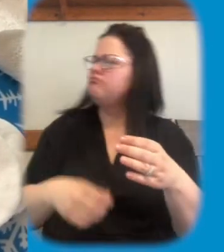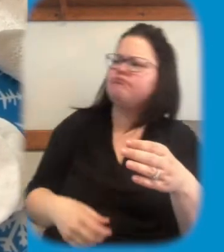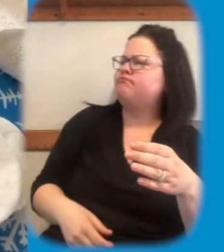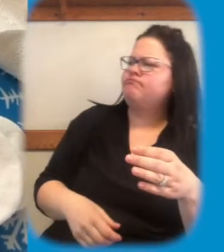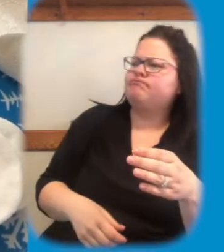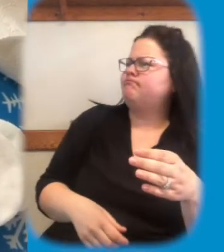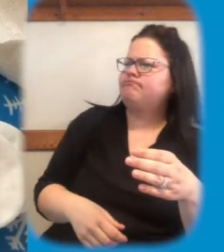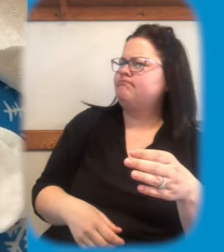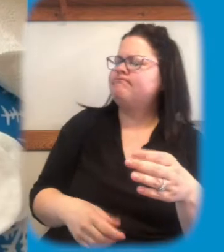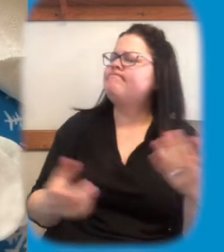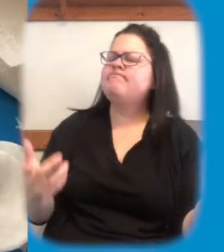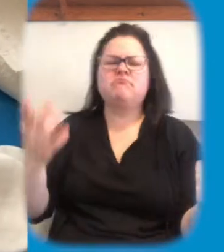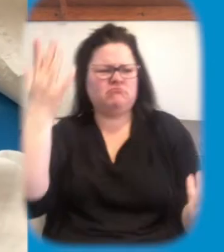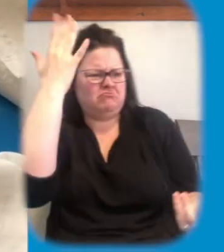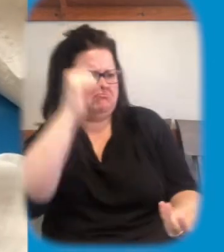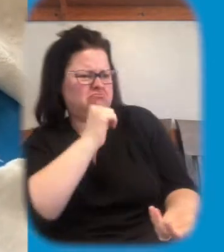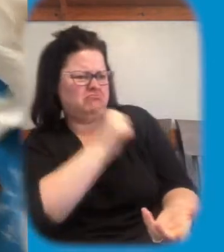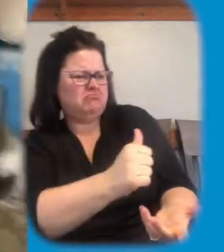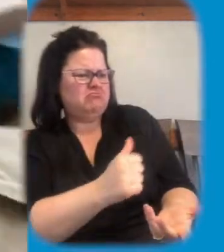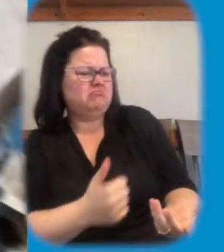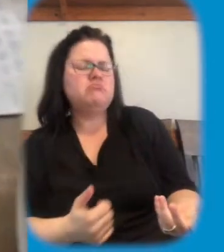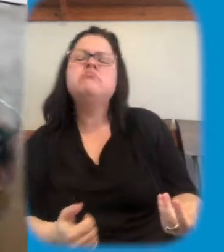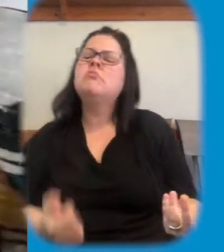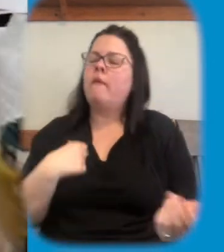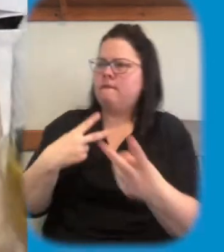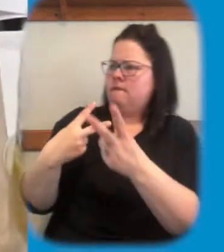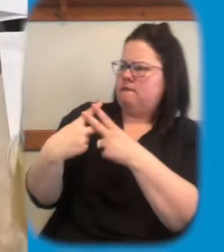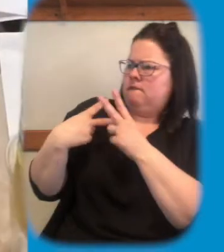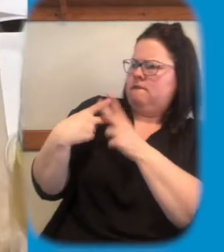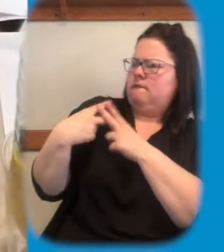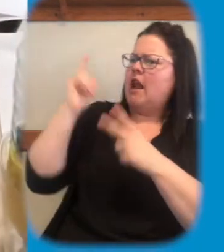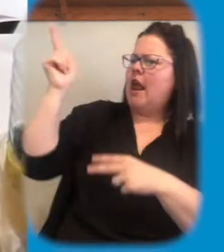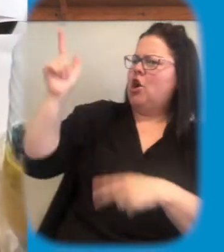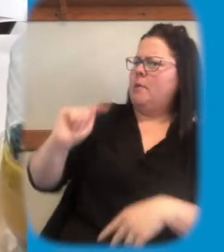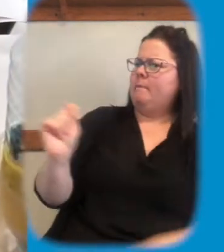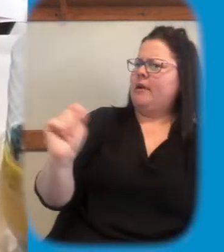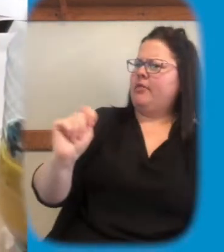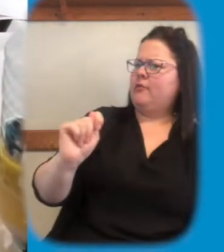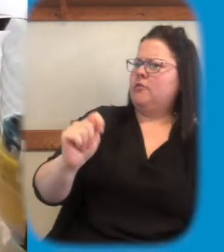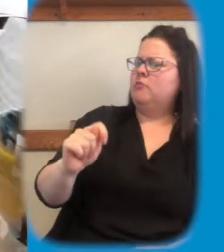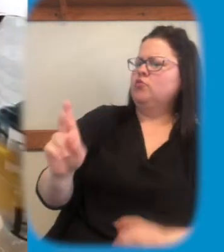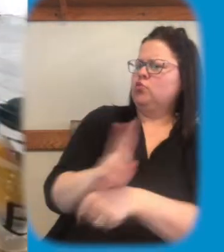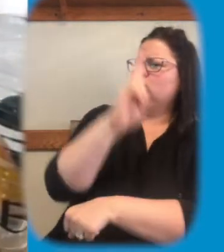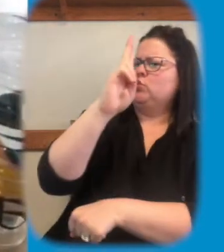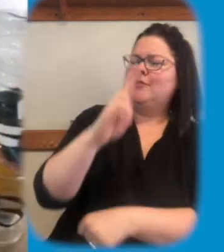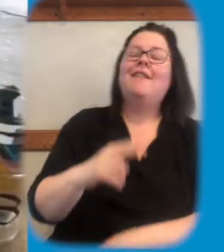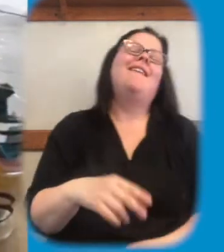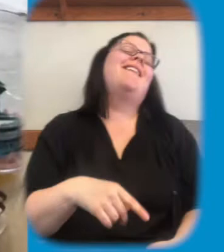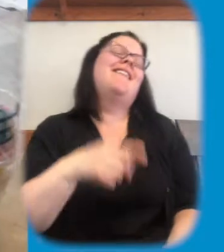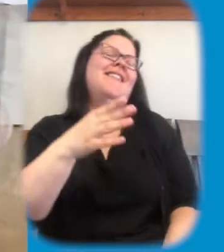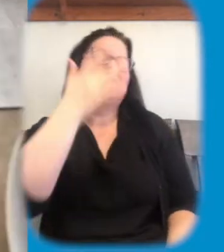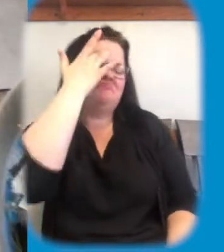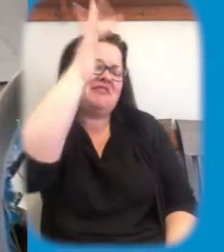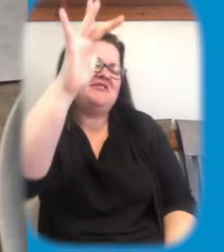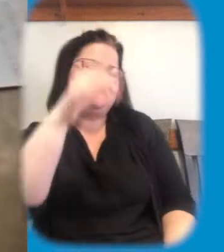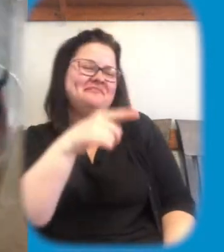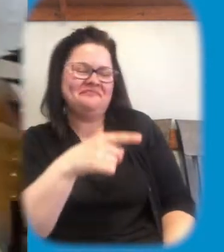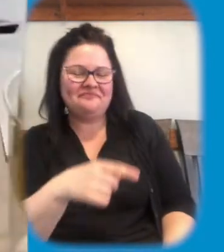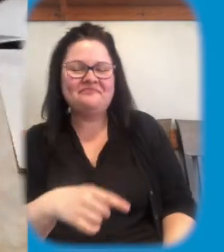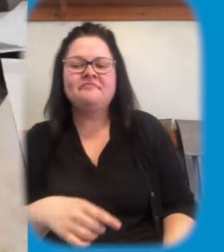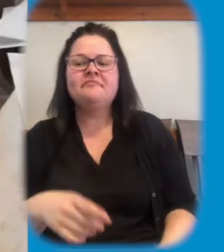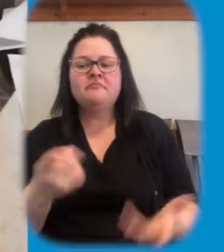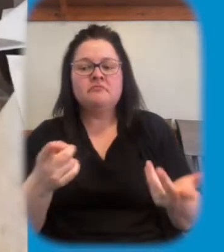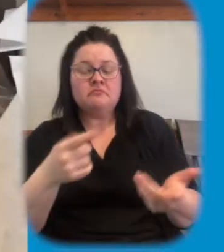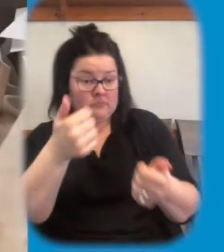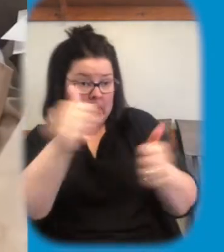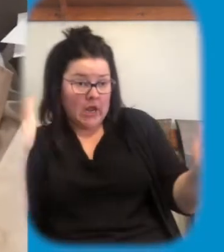No. How come? Because I wanted to use it if I go potty. Oh, yeah, that's a good choice.